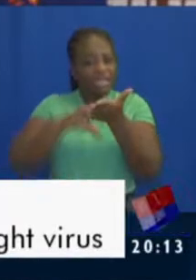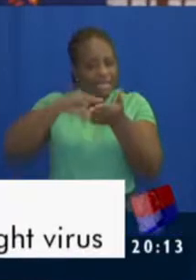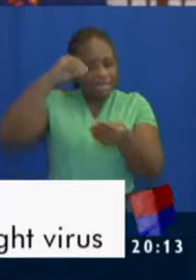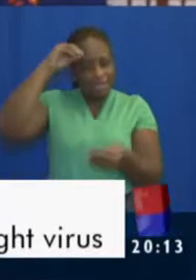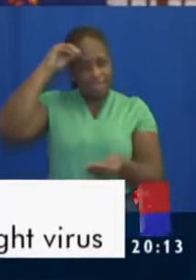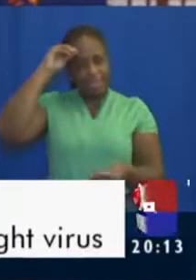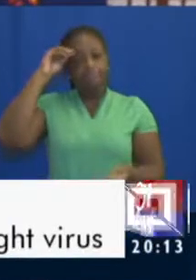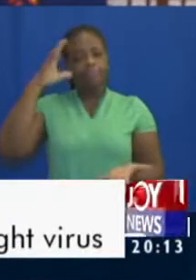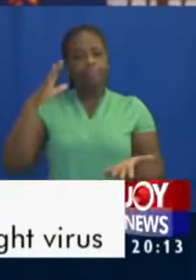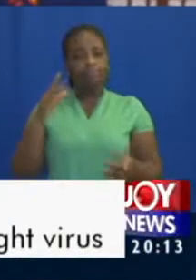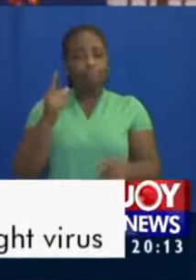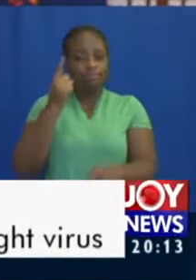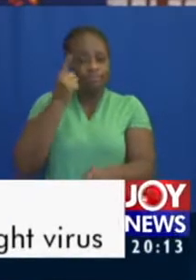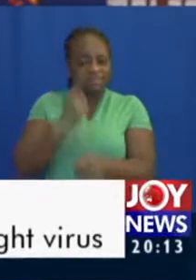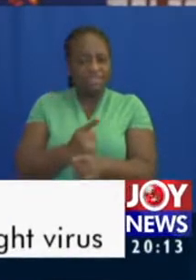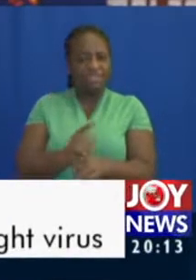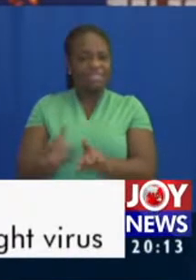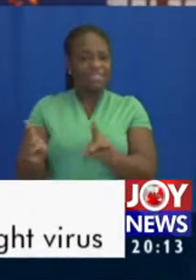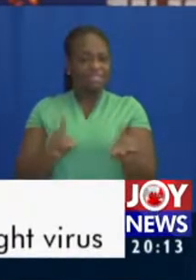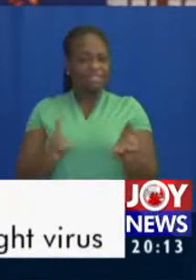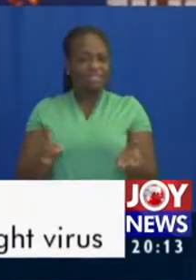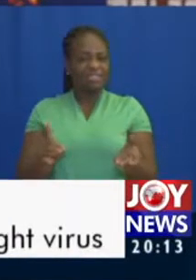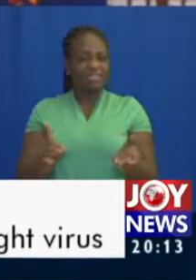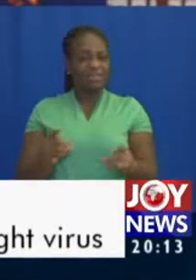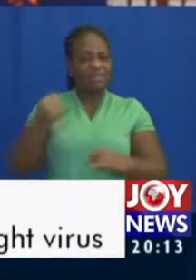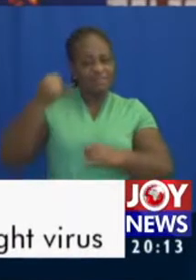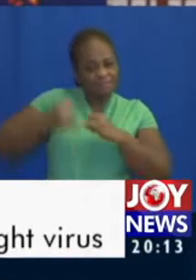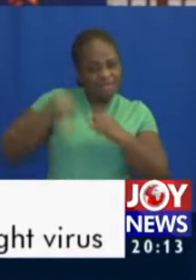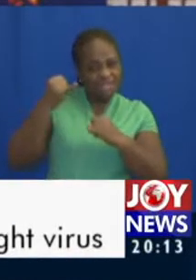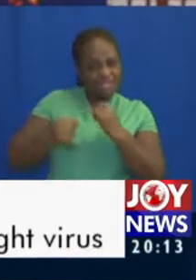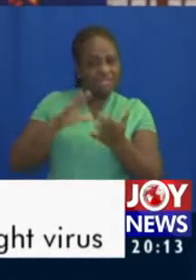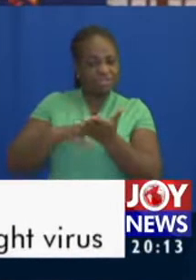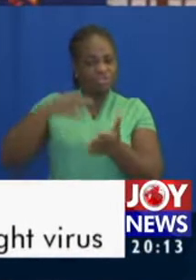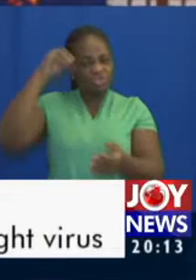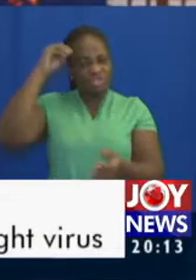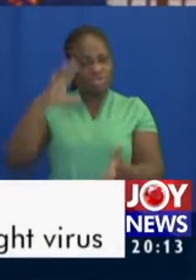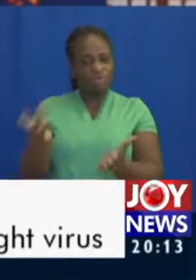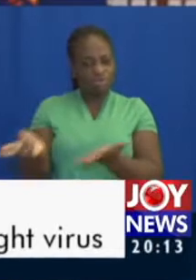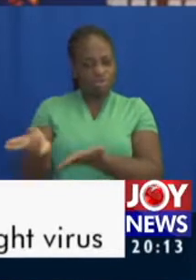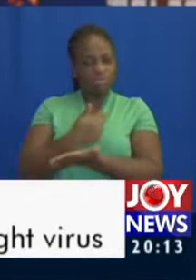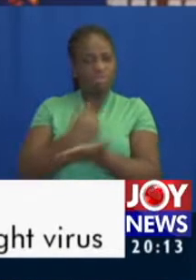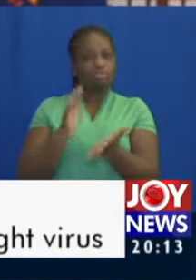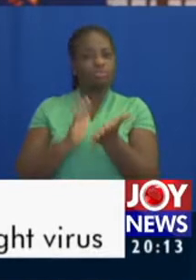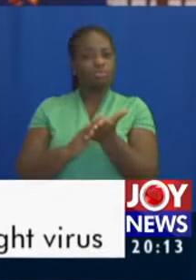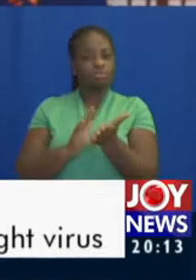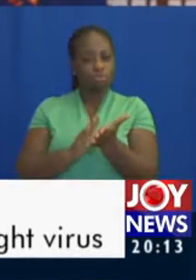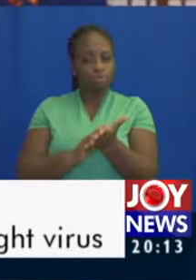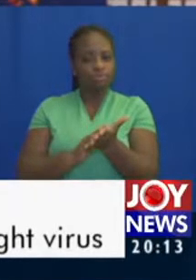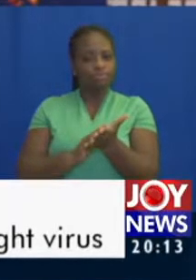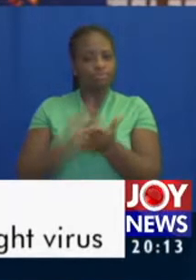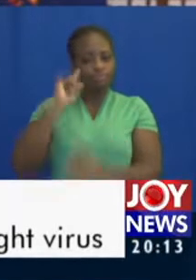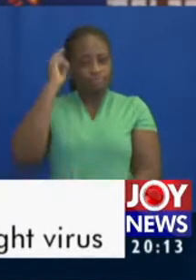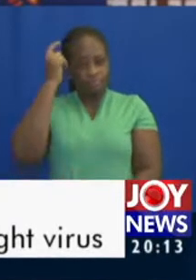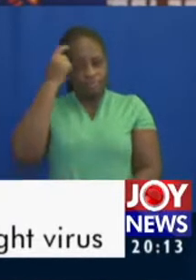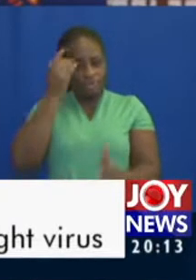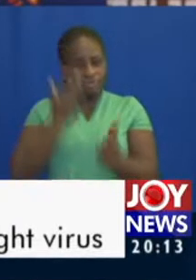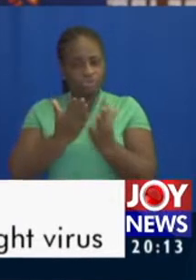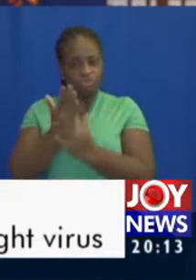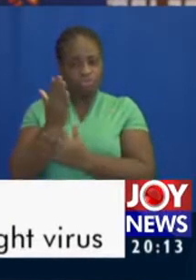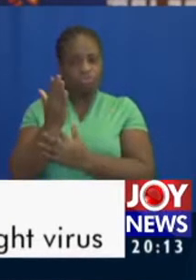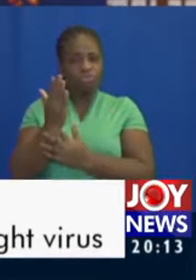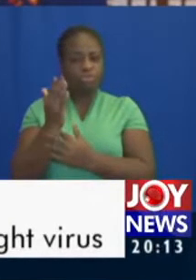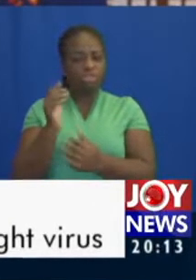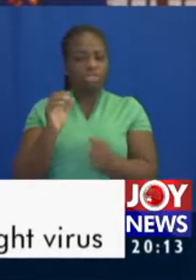Just as was done for final year students who returned to school, government through the Ministry of Education and the